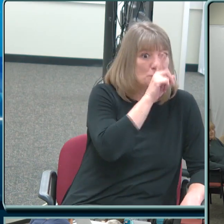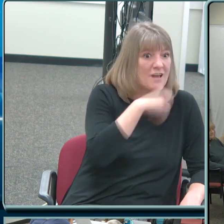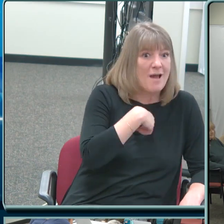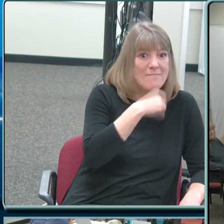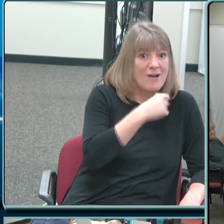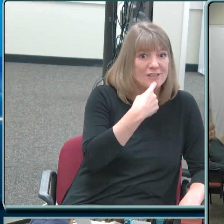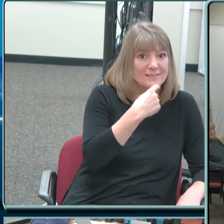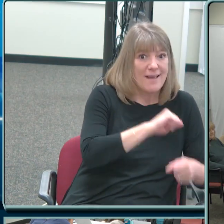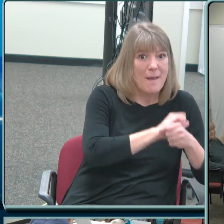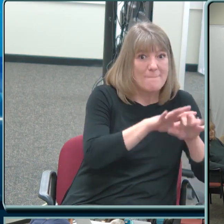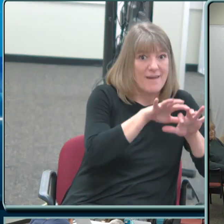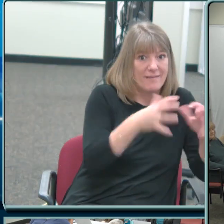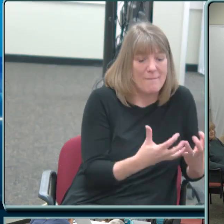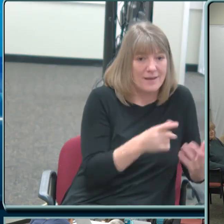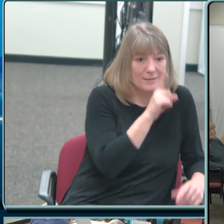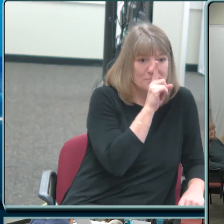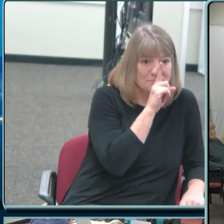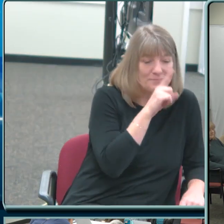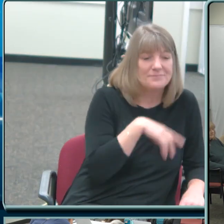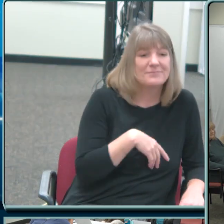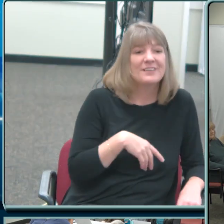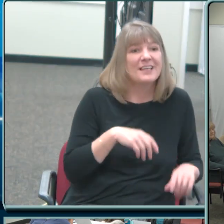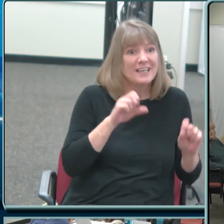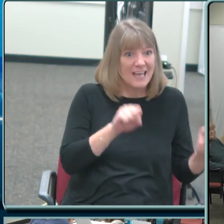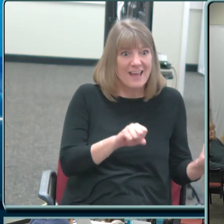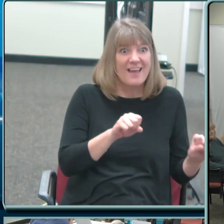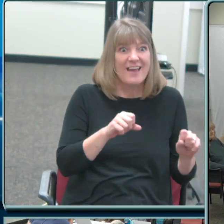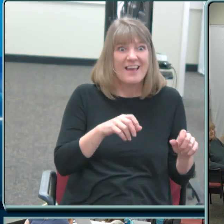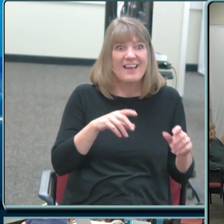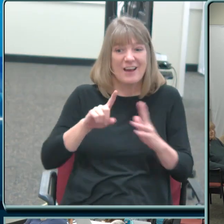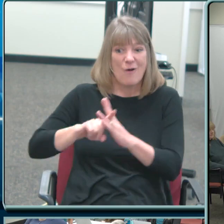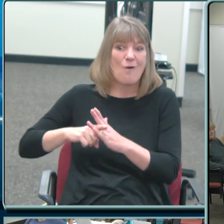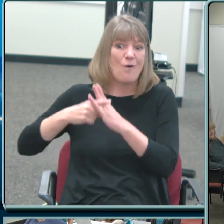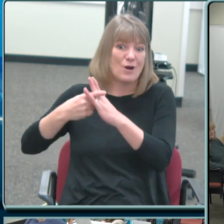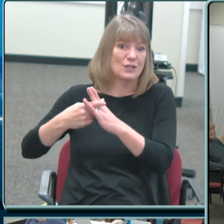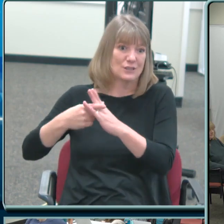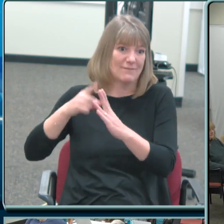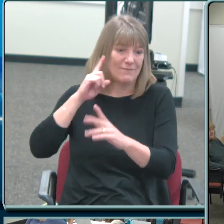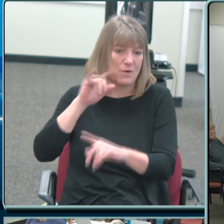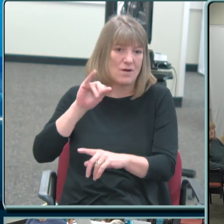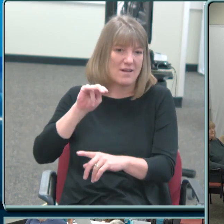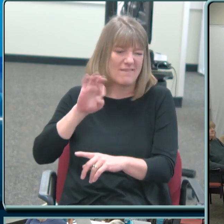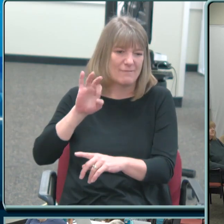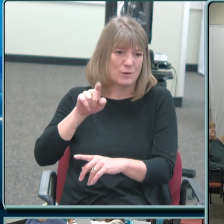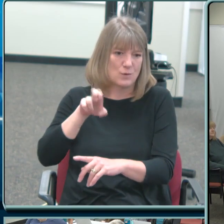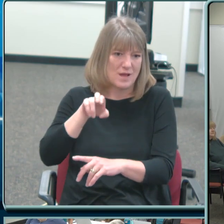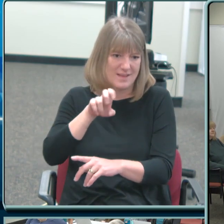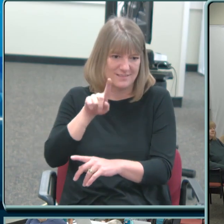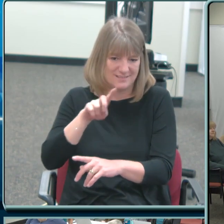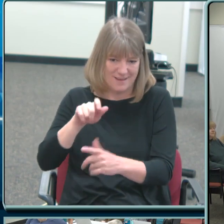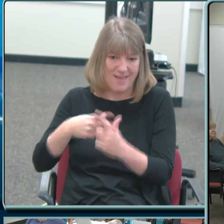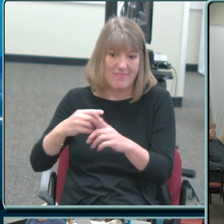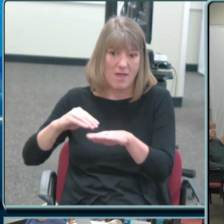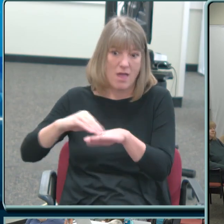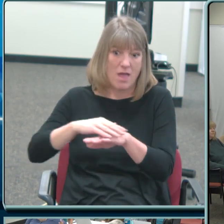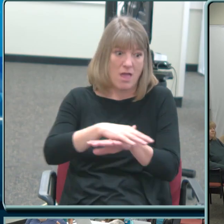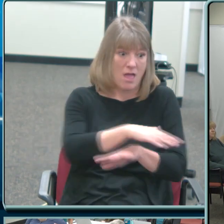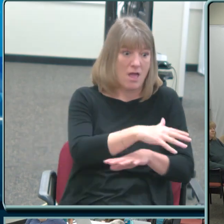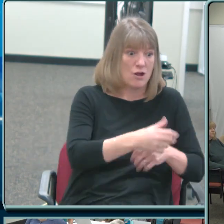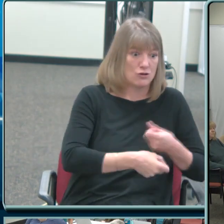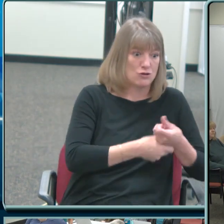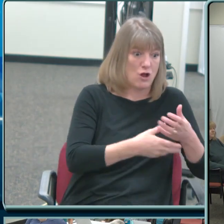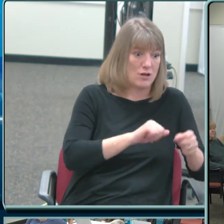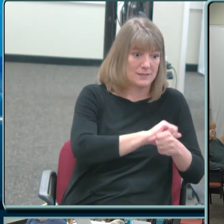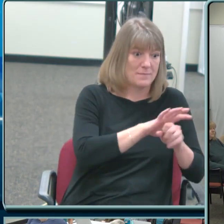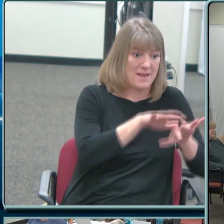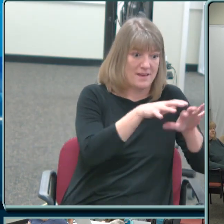pandemic word again, right? Like, so this can sometimes be the origins of influenza viruses causing pandemics. If you have something that used to be in a